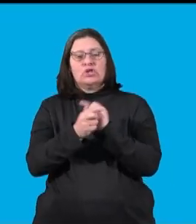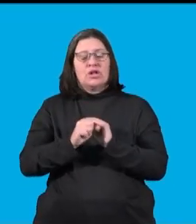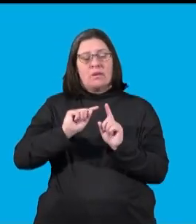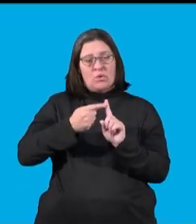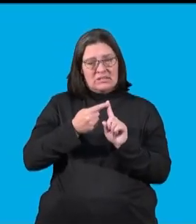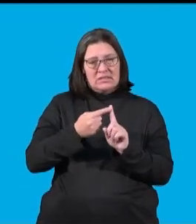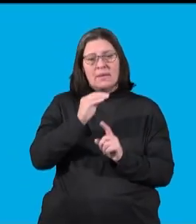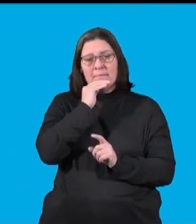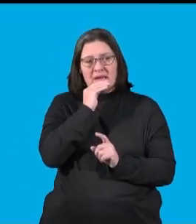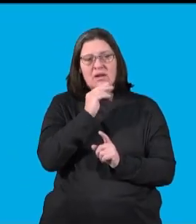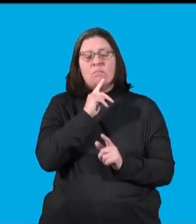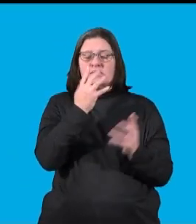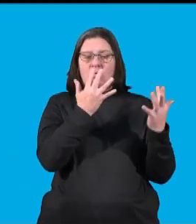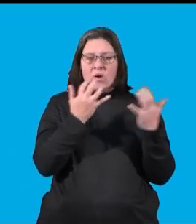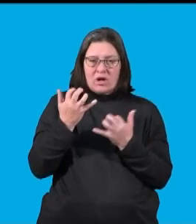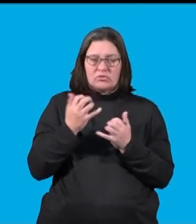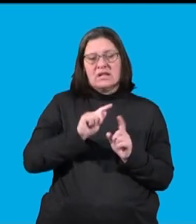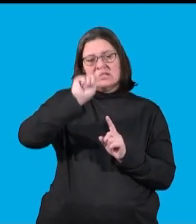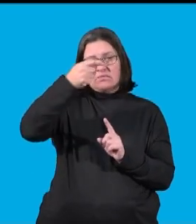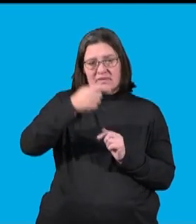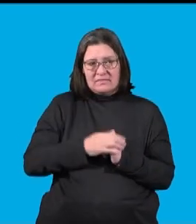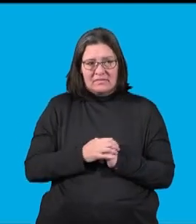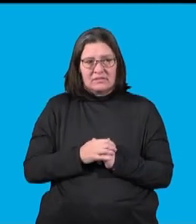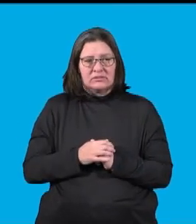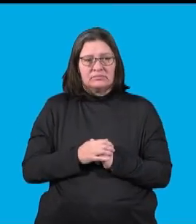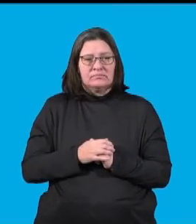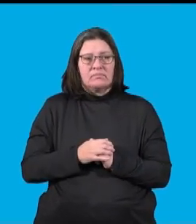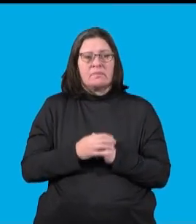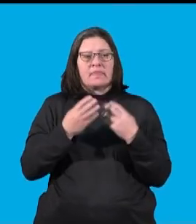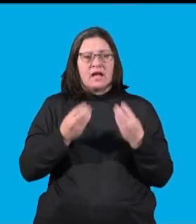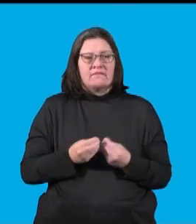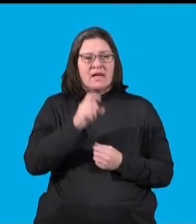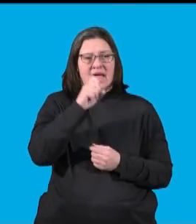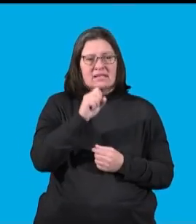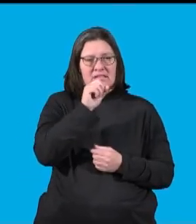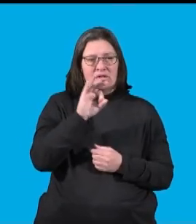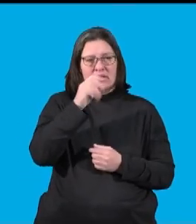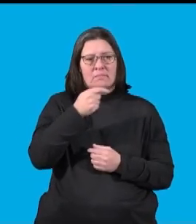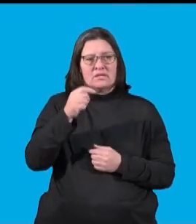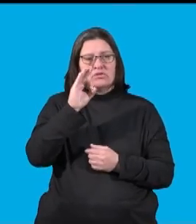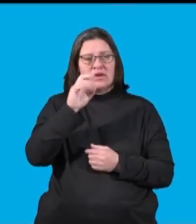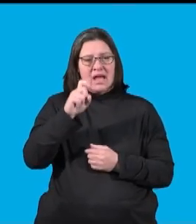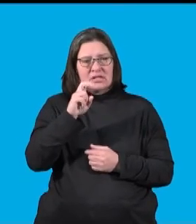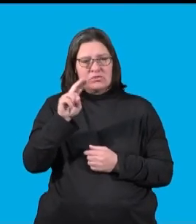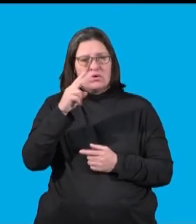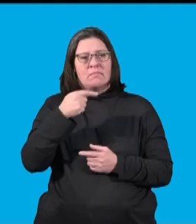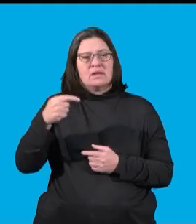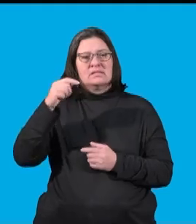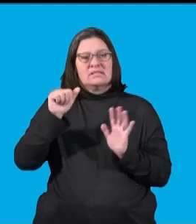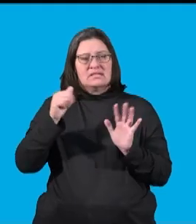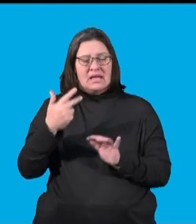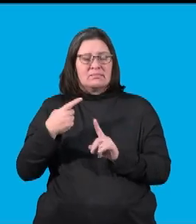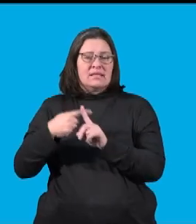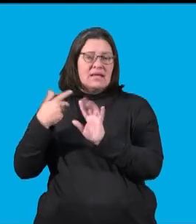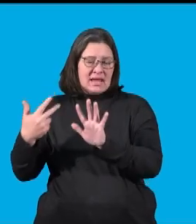and turning points all means that we need to work out the derivative. We've got f of x is equal to x cubed minus 3x squared